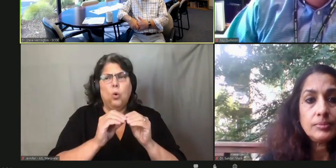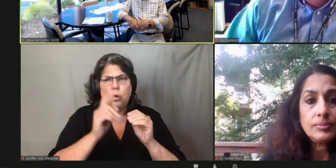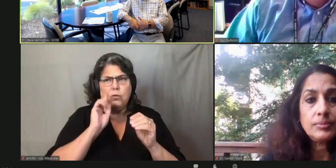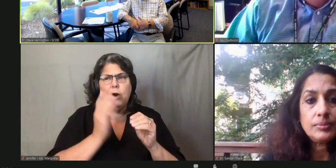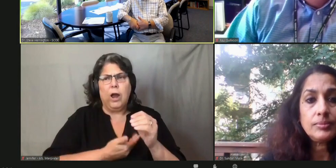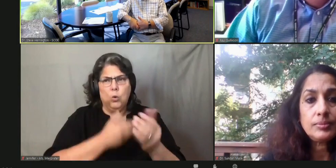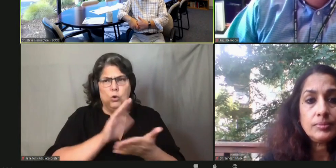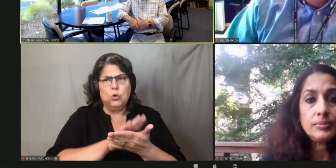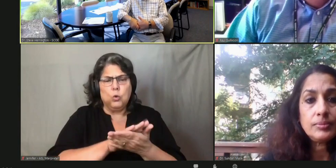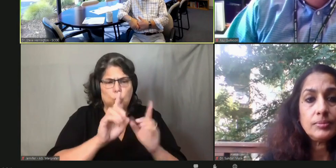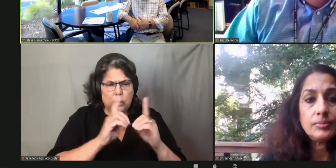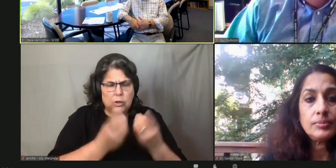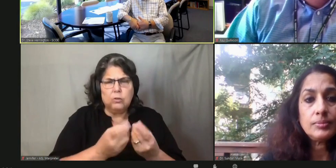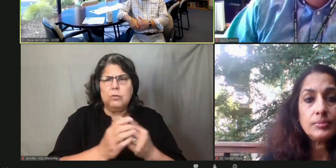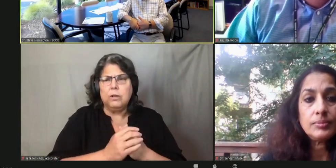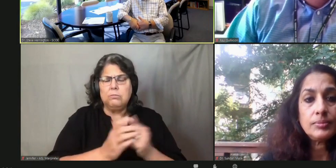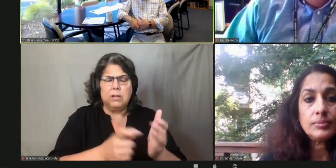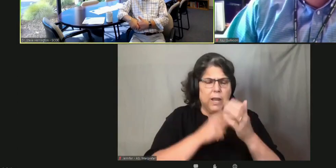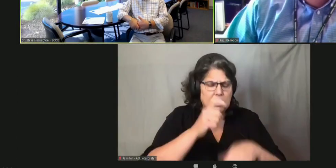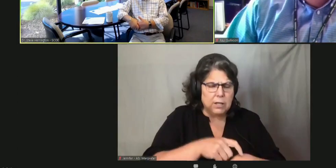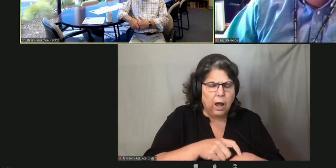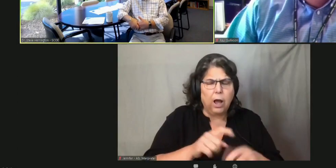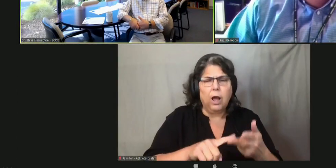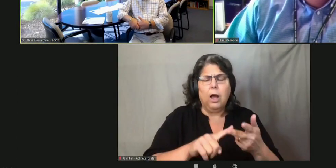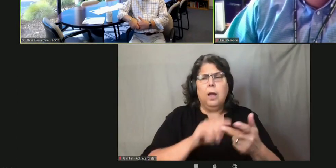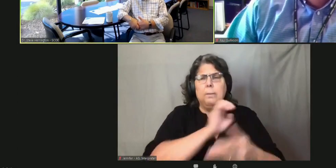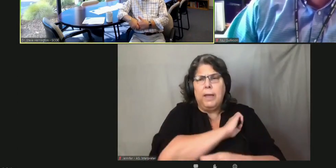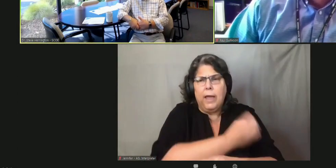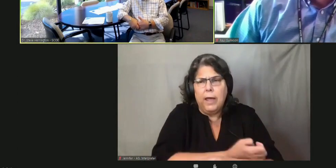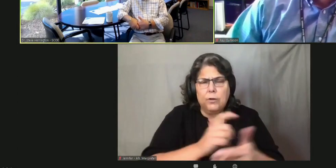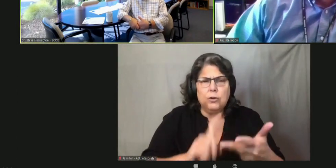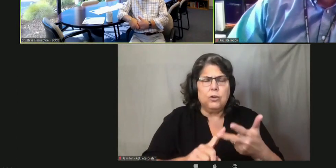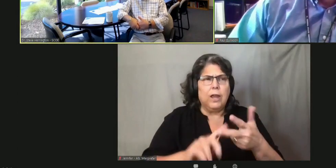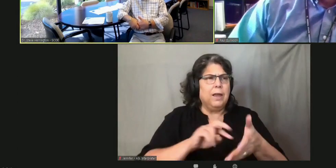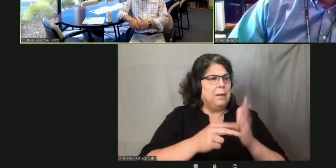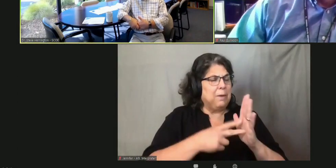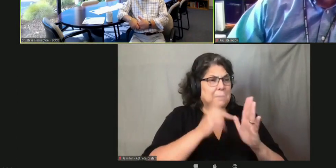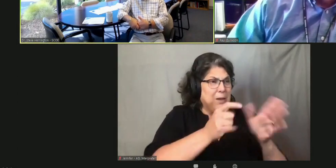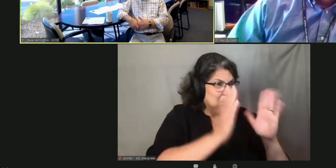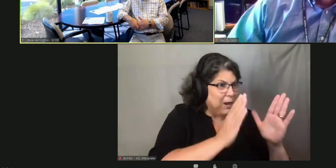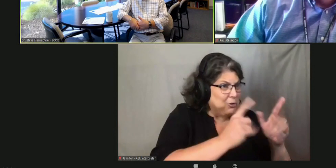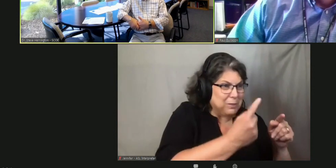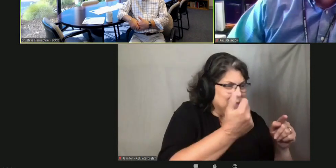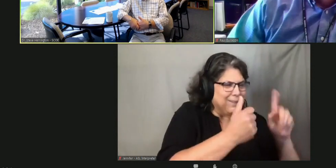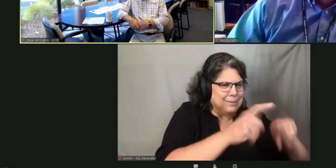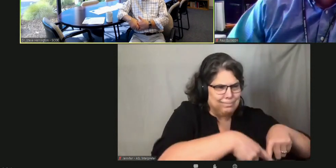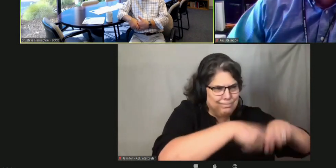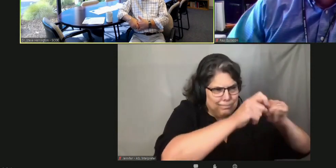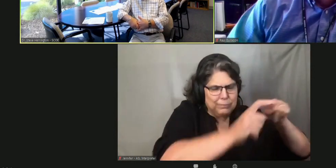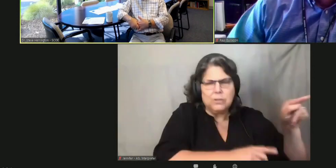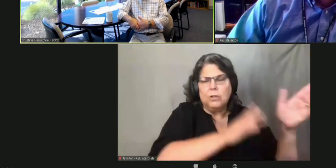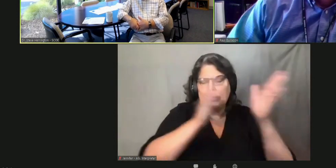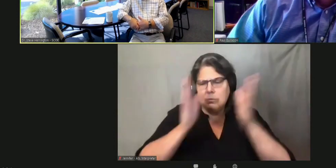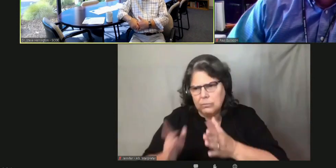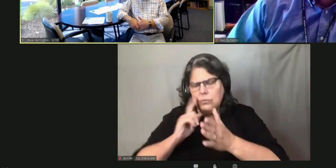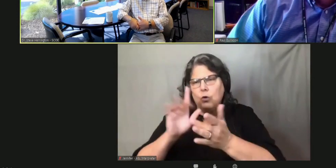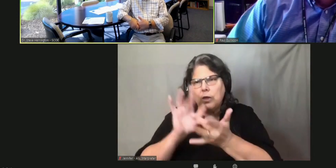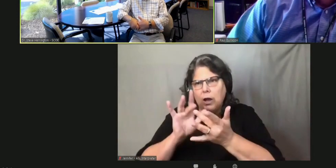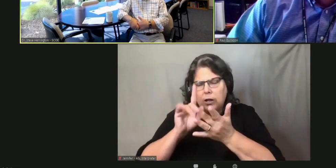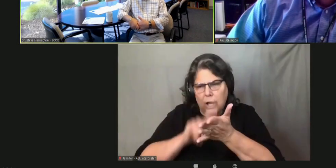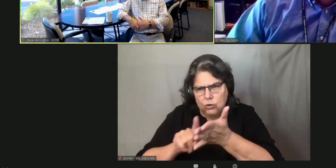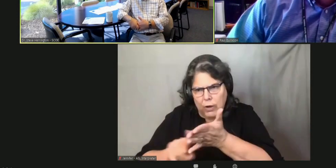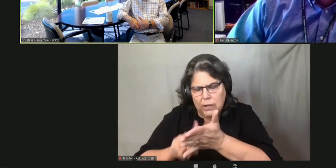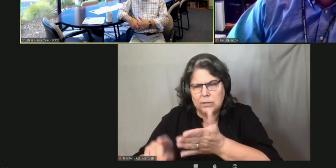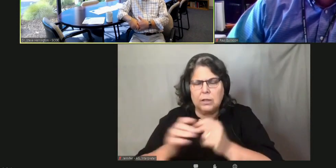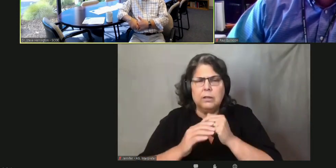takes time, it takes energy, it takes staff commitment off of other responsibilities. So that is in place. But remember, and I would like to